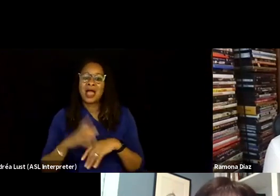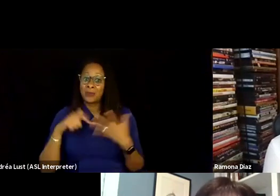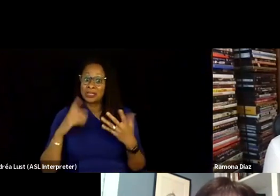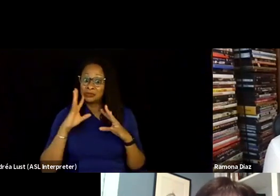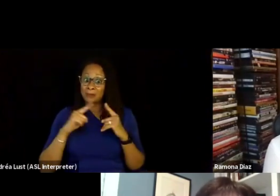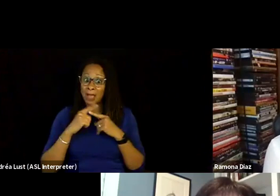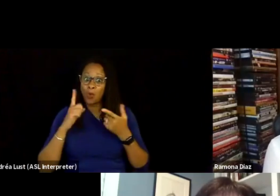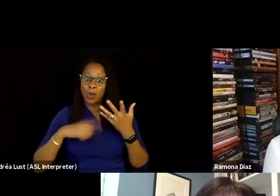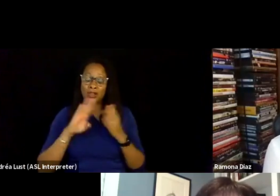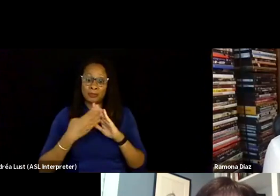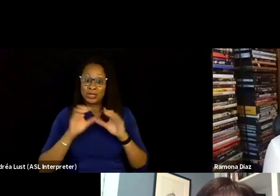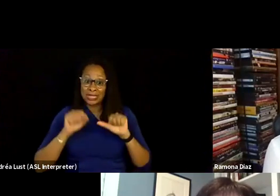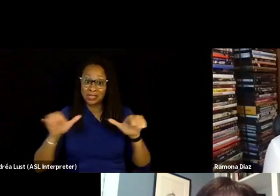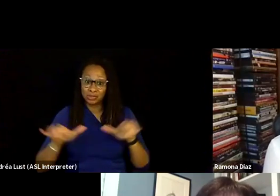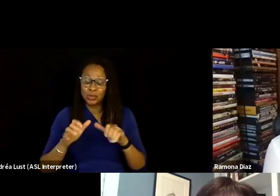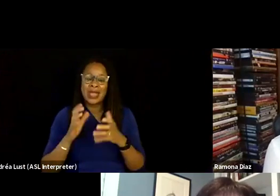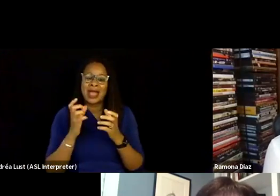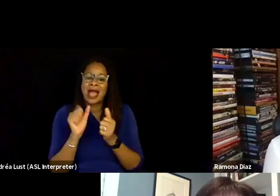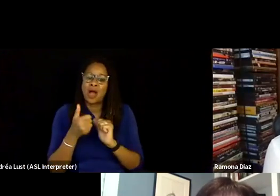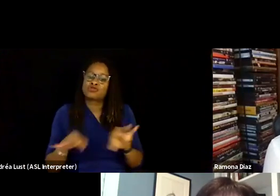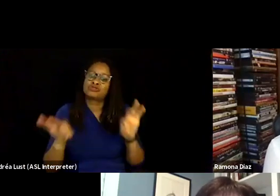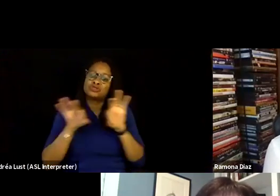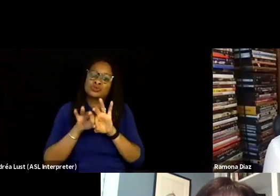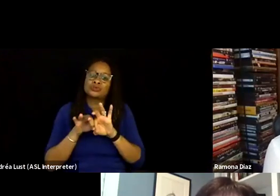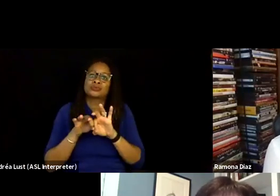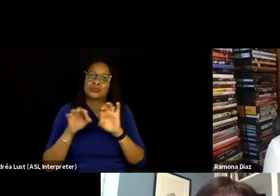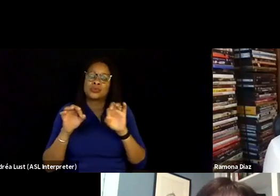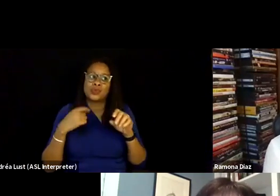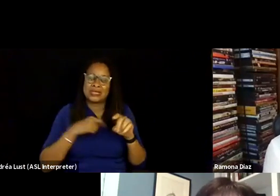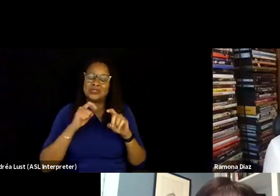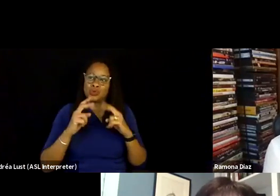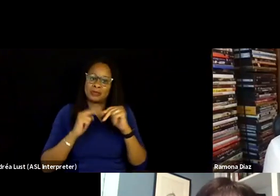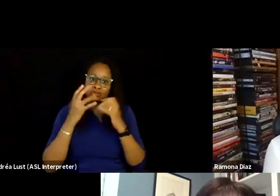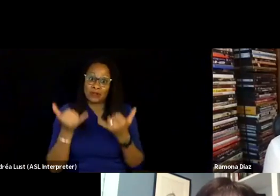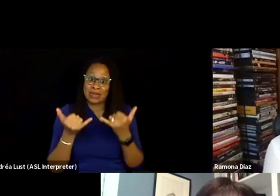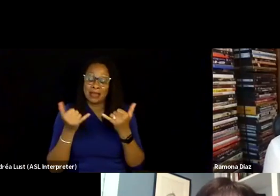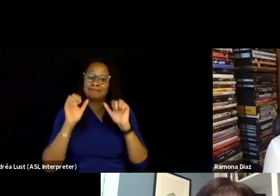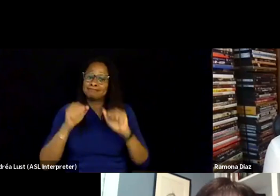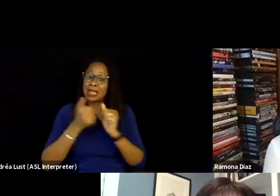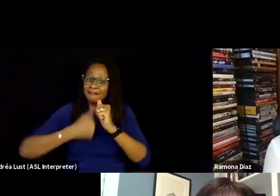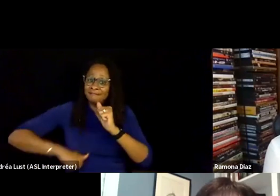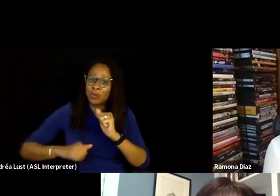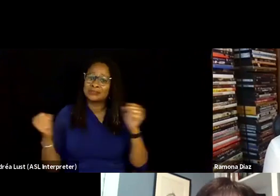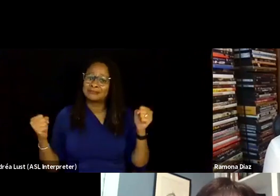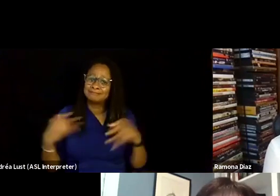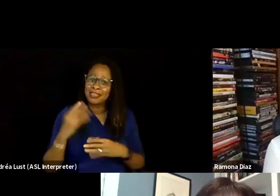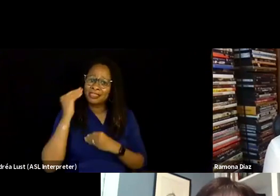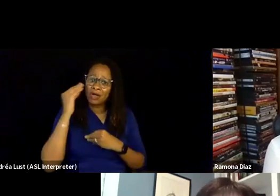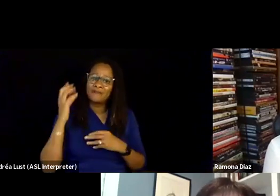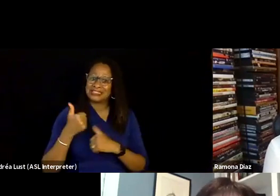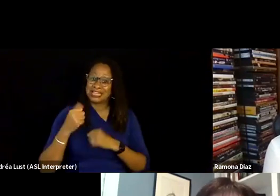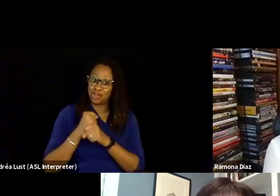and how crucial it is for us to build it right now so that we can avoid this terrifying thought of a decade